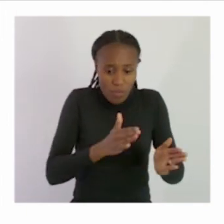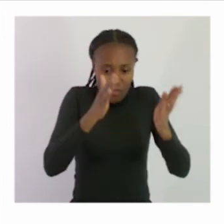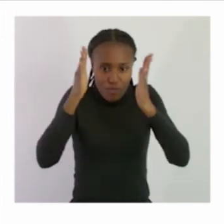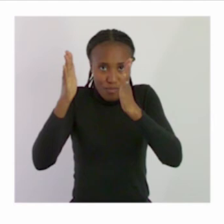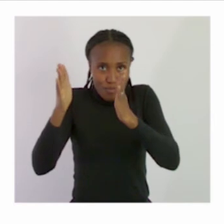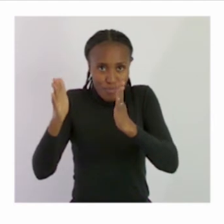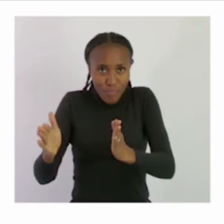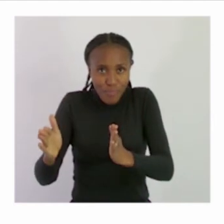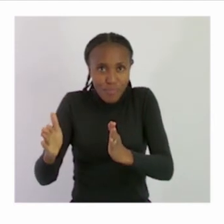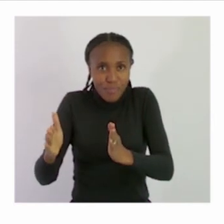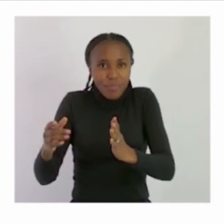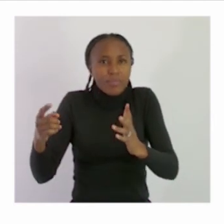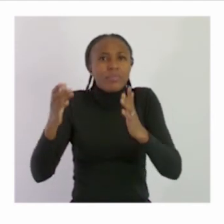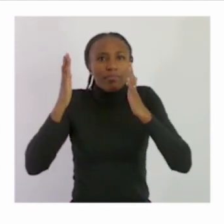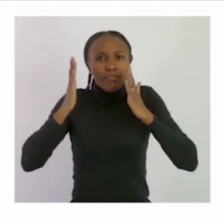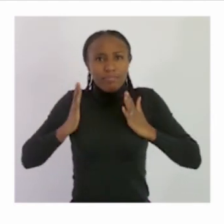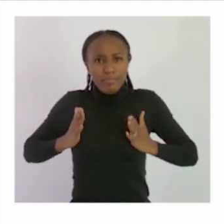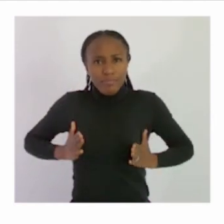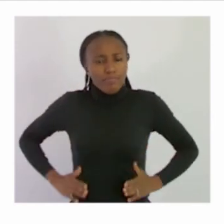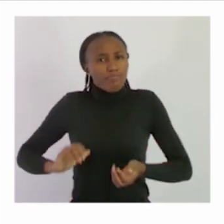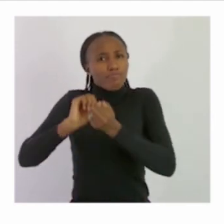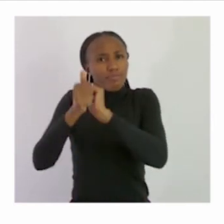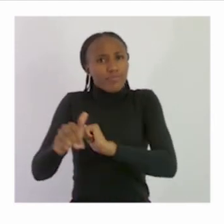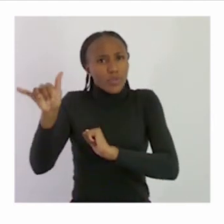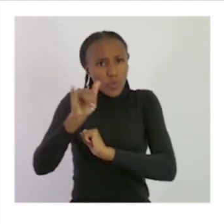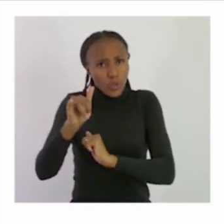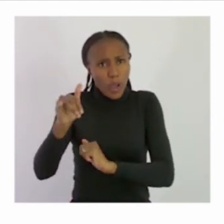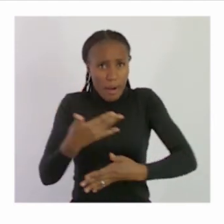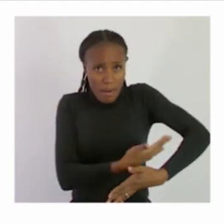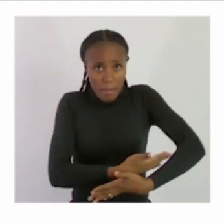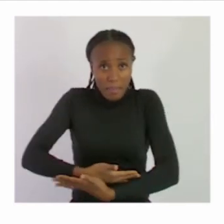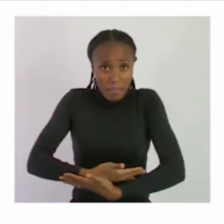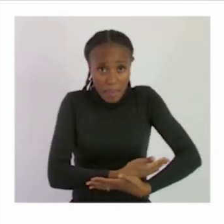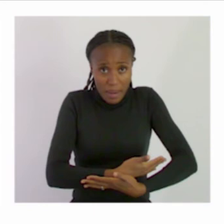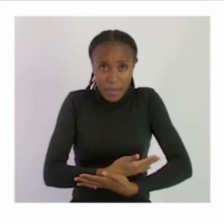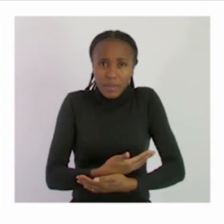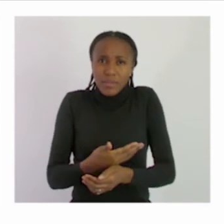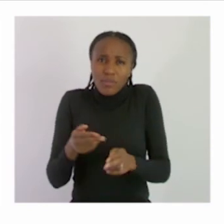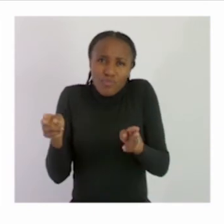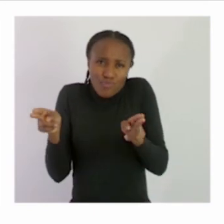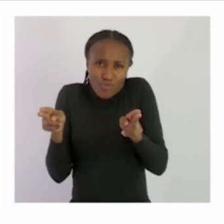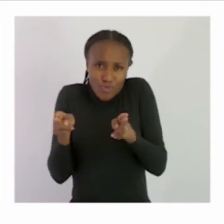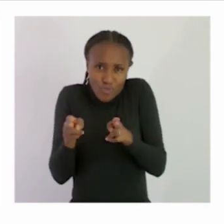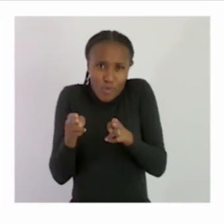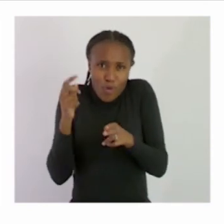child, adolescent, adult, and old age. And then on our right side, we have main physical changes that